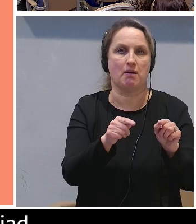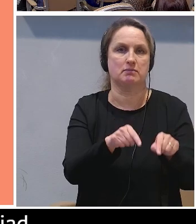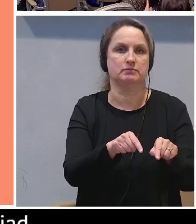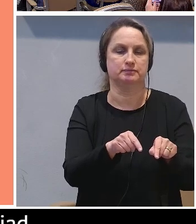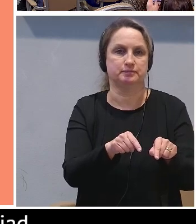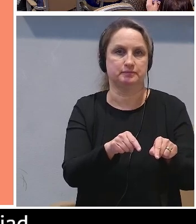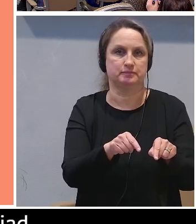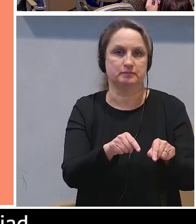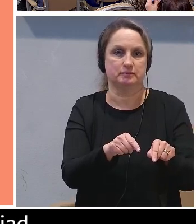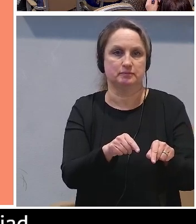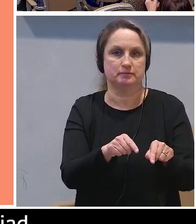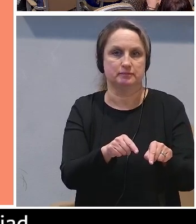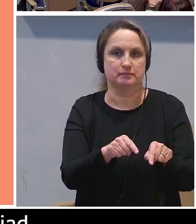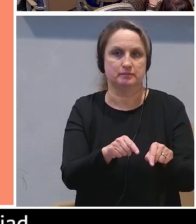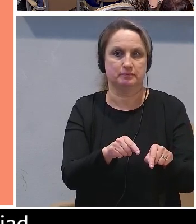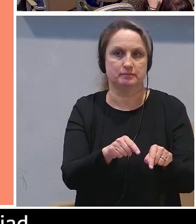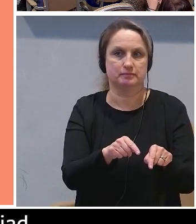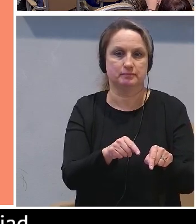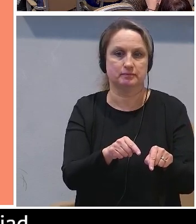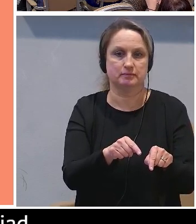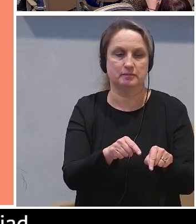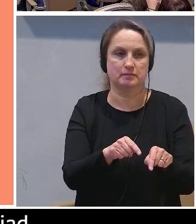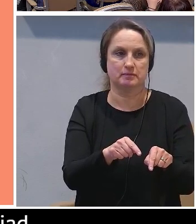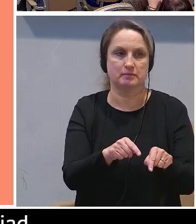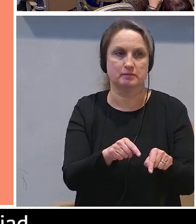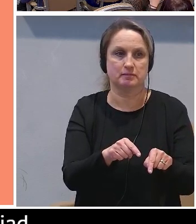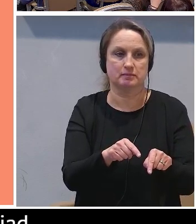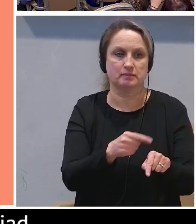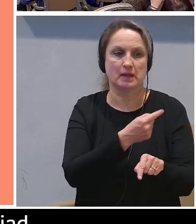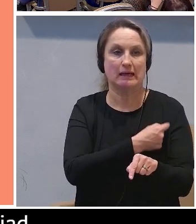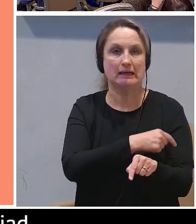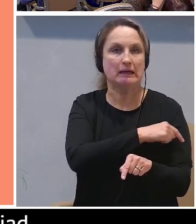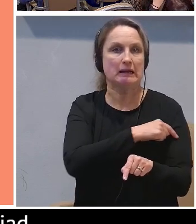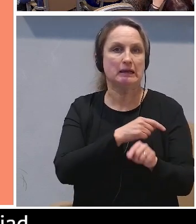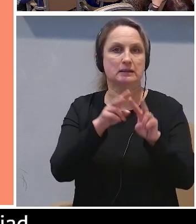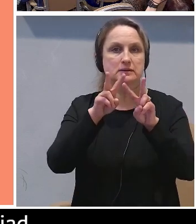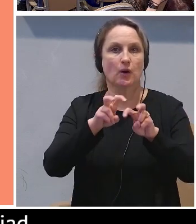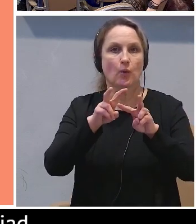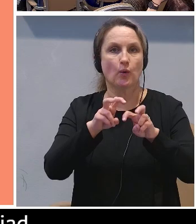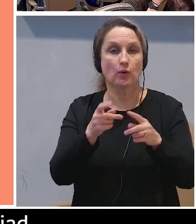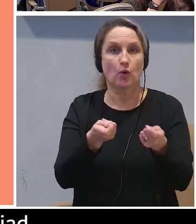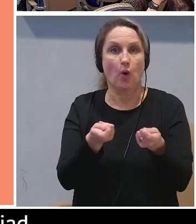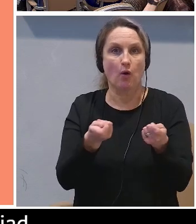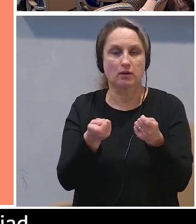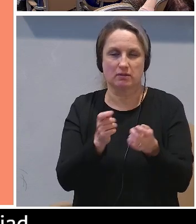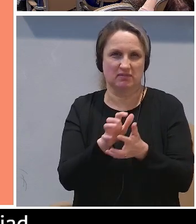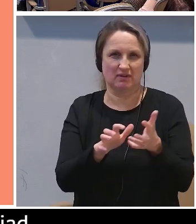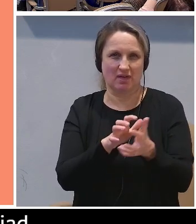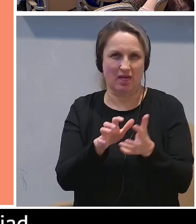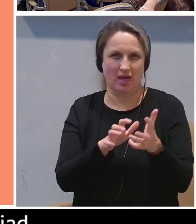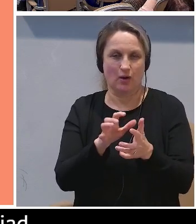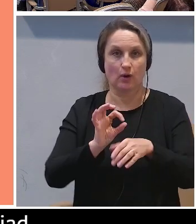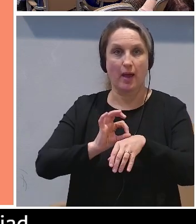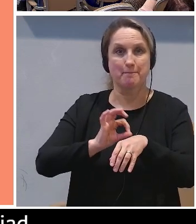Setting up clinical trials on rare diseases is challenging because there are very few patients. As we have been discussing this morning, that patients even have to move to